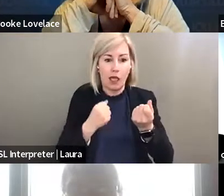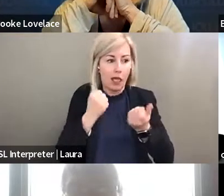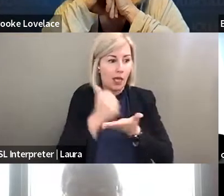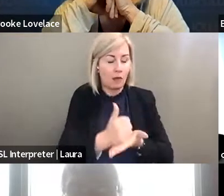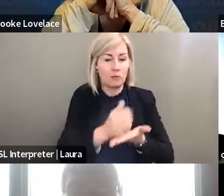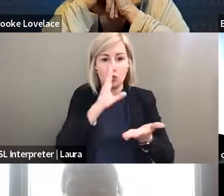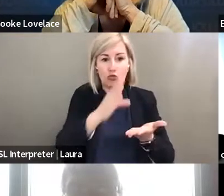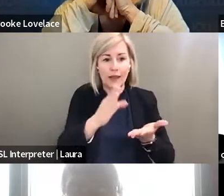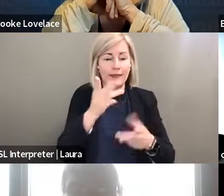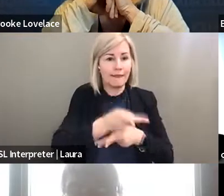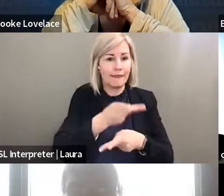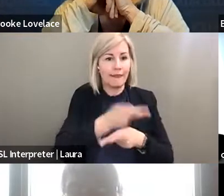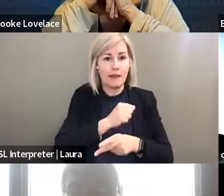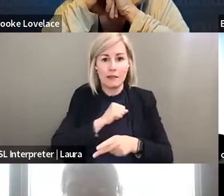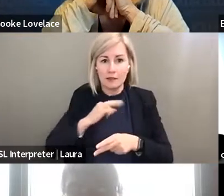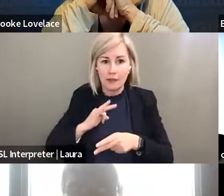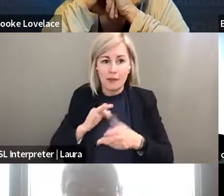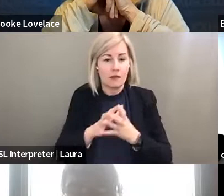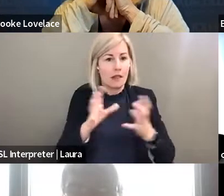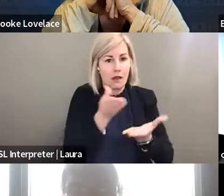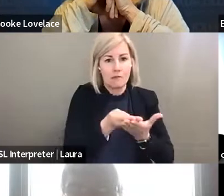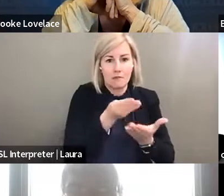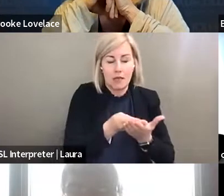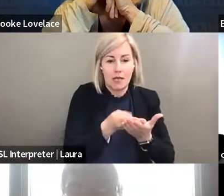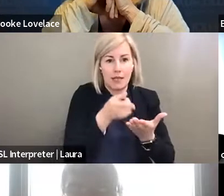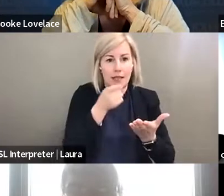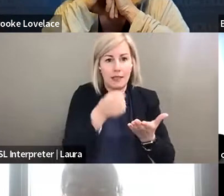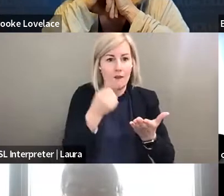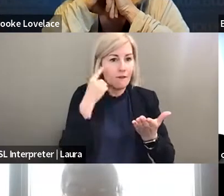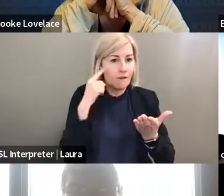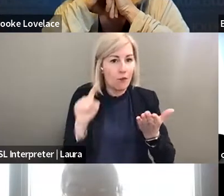staff. There's a significant amount of dollar money in there for